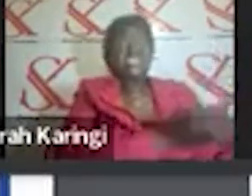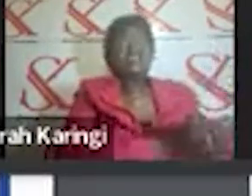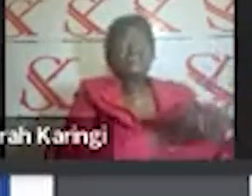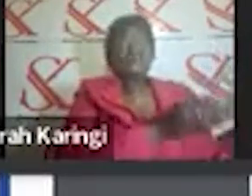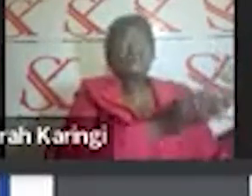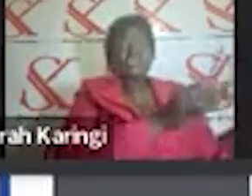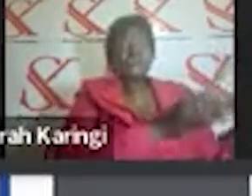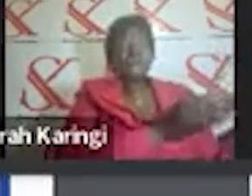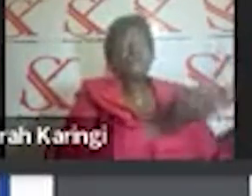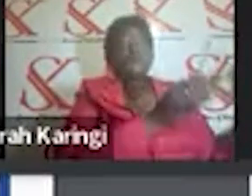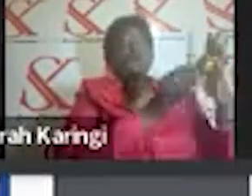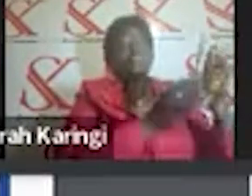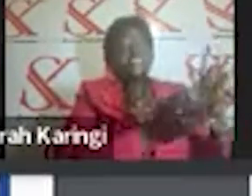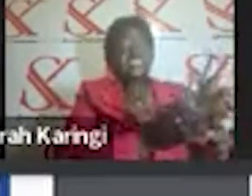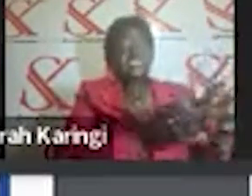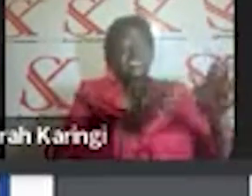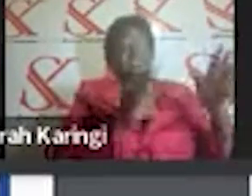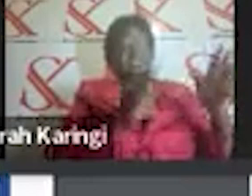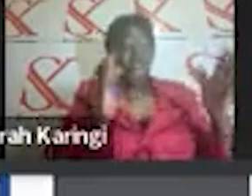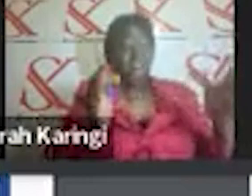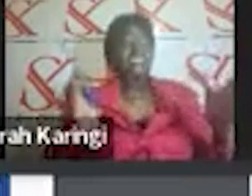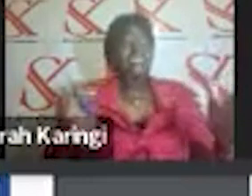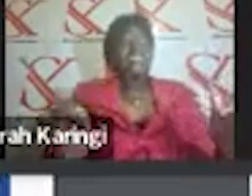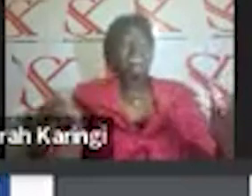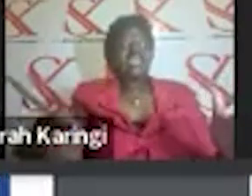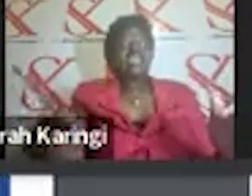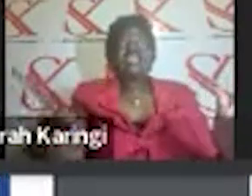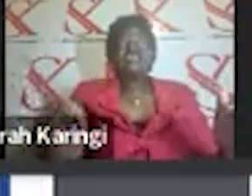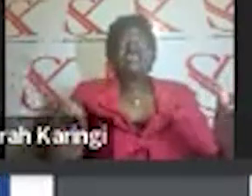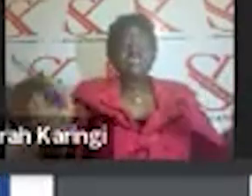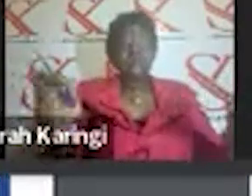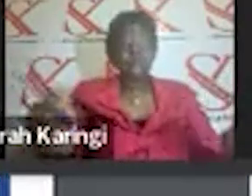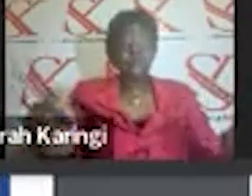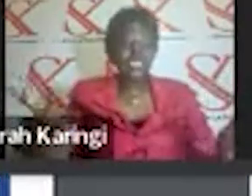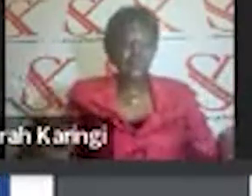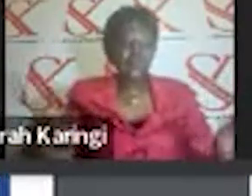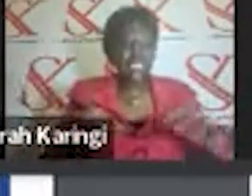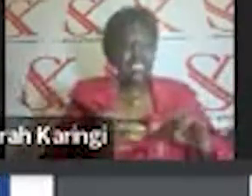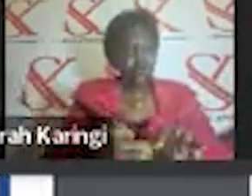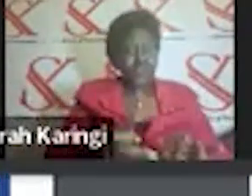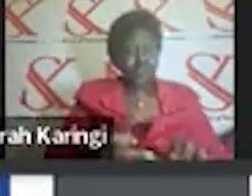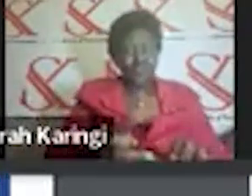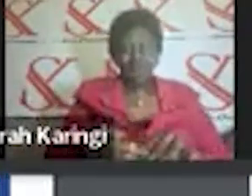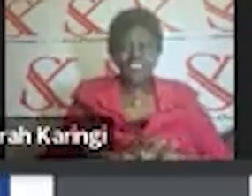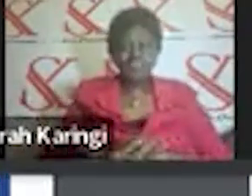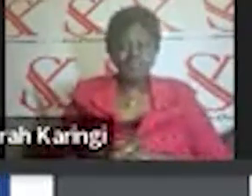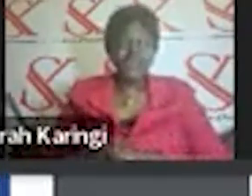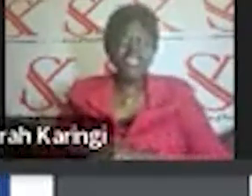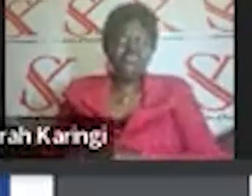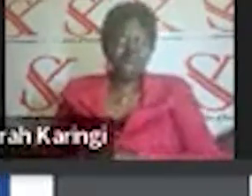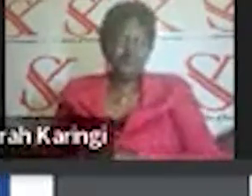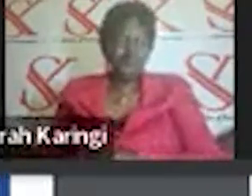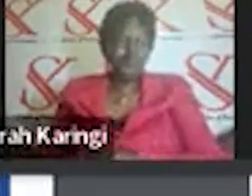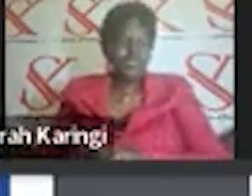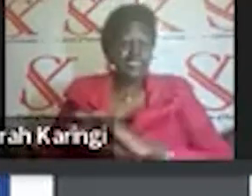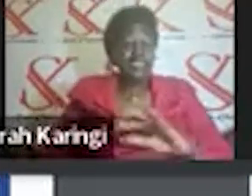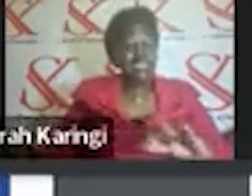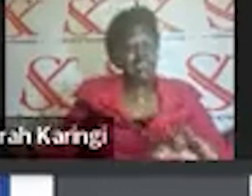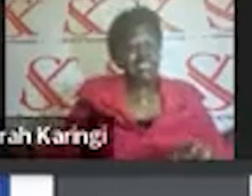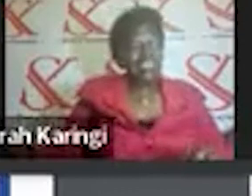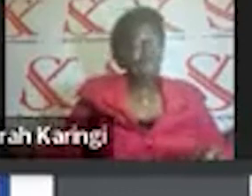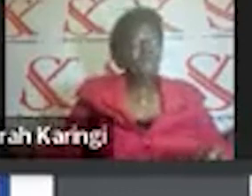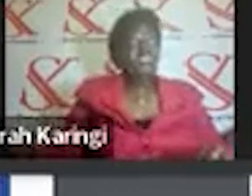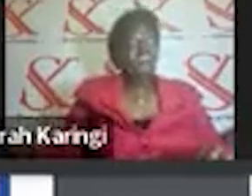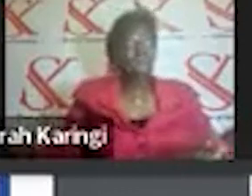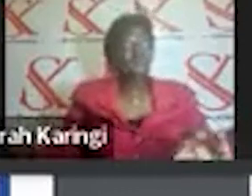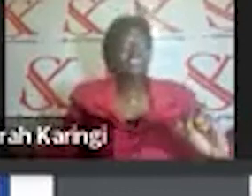is that person who can help you, always think, where can I, who is the person who can help me? Then Google them, find out where they go. Then